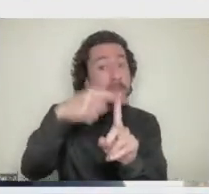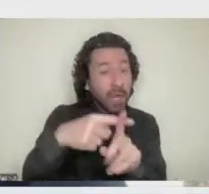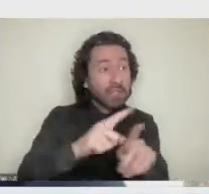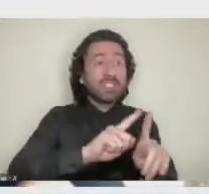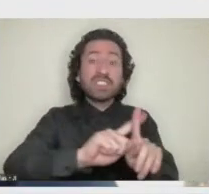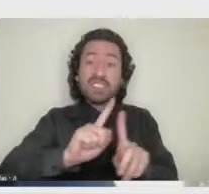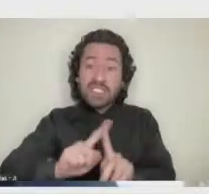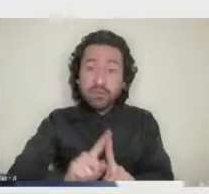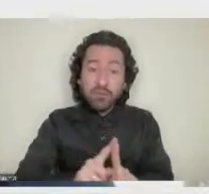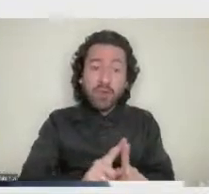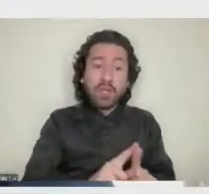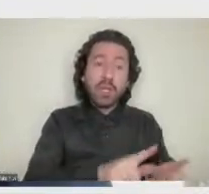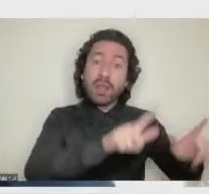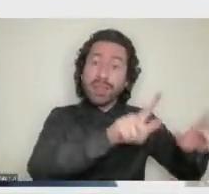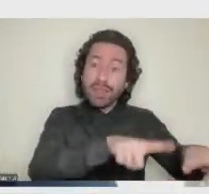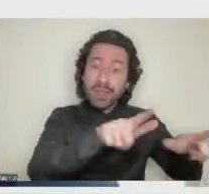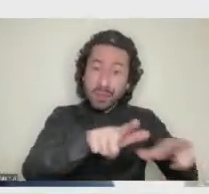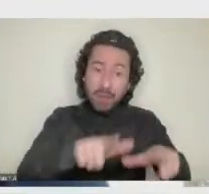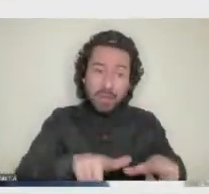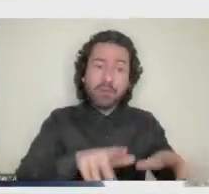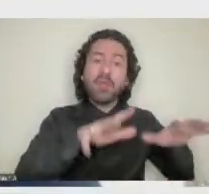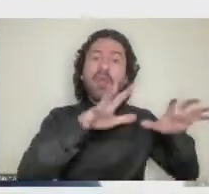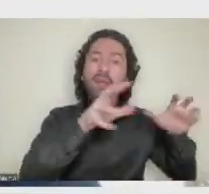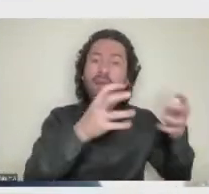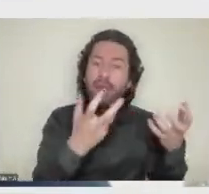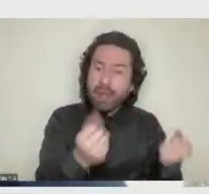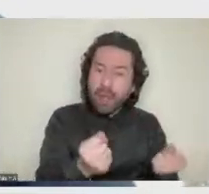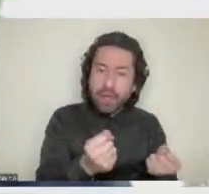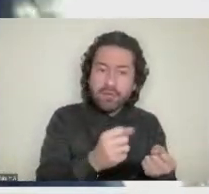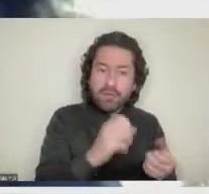but different departments also play a role.